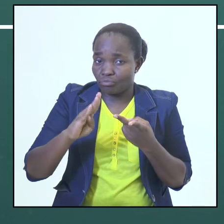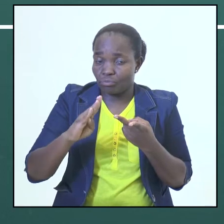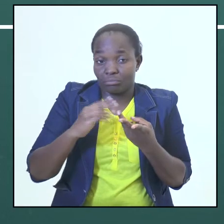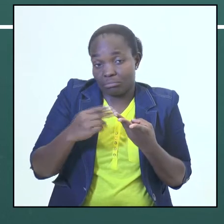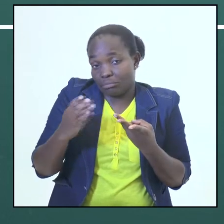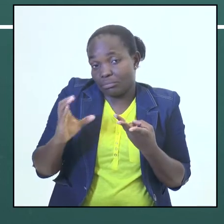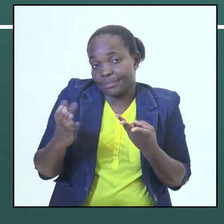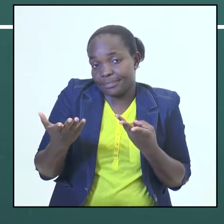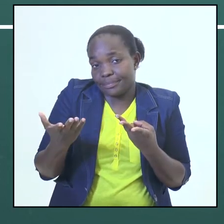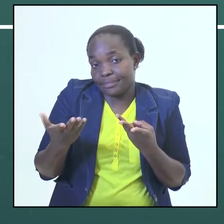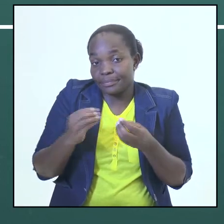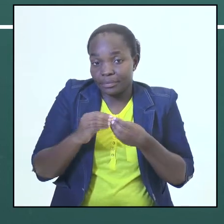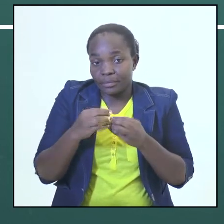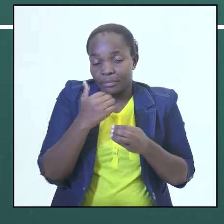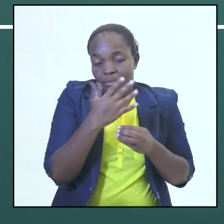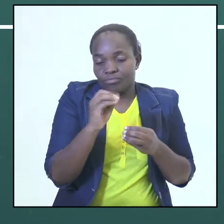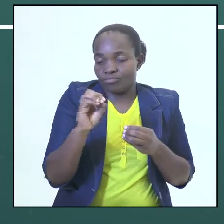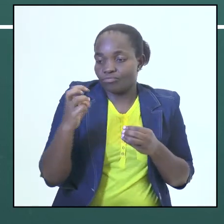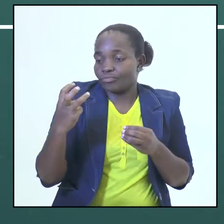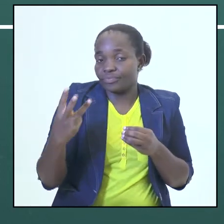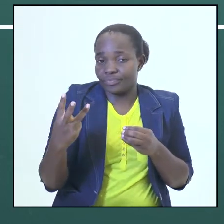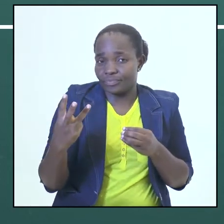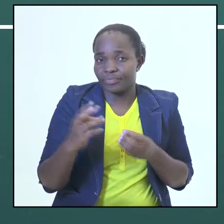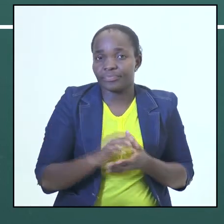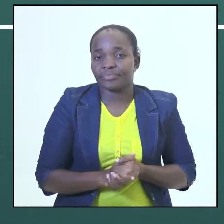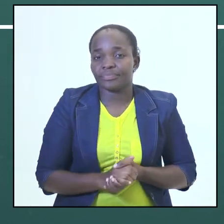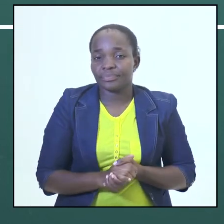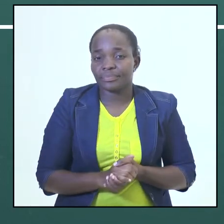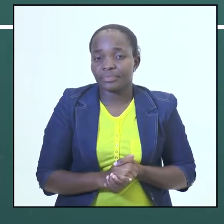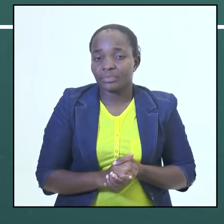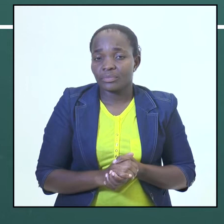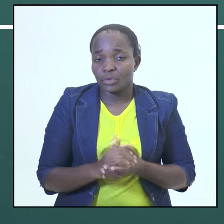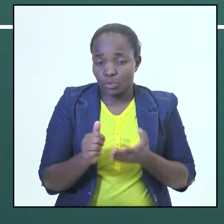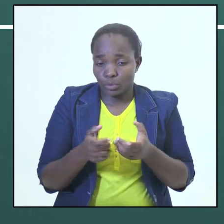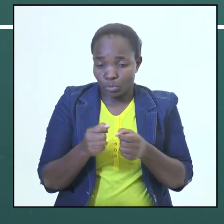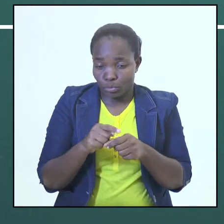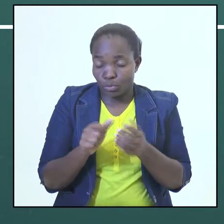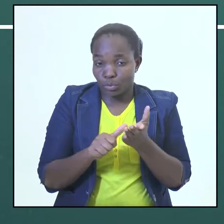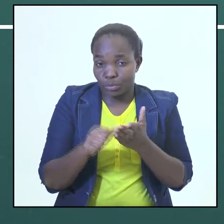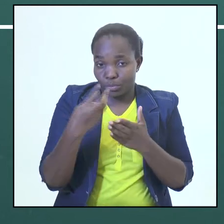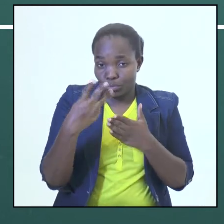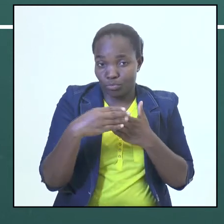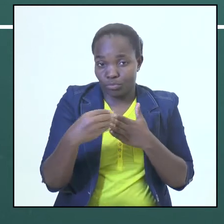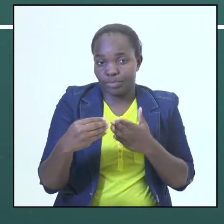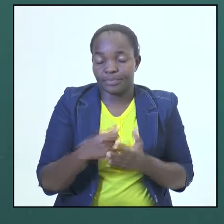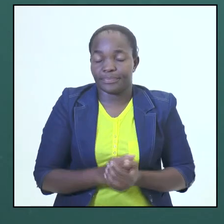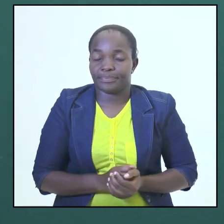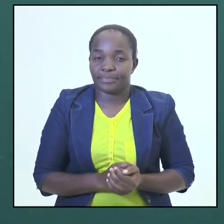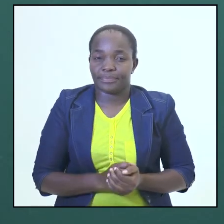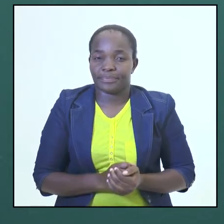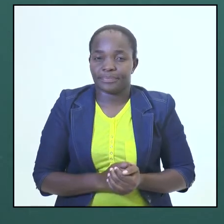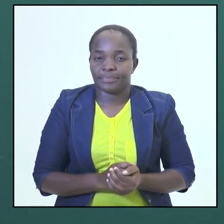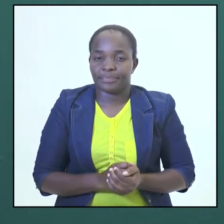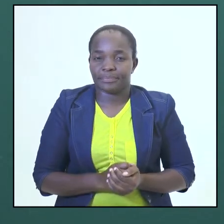C to the number 5003. One SMS costs $3 Namibian. Here is the